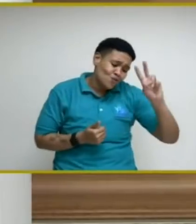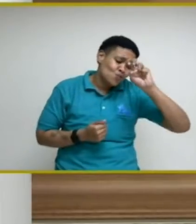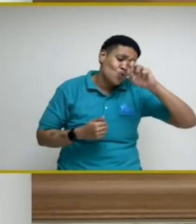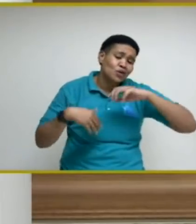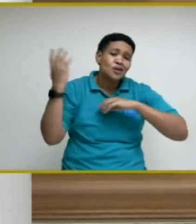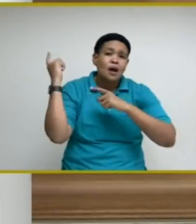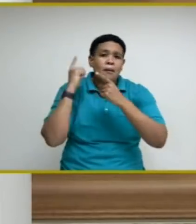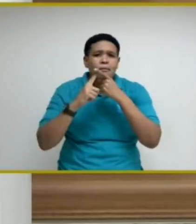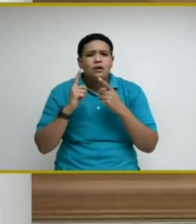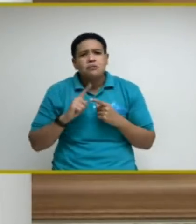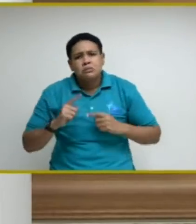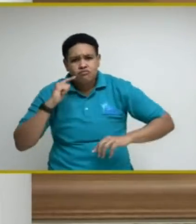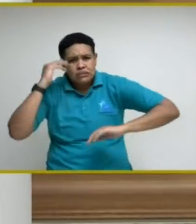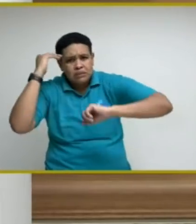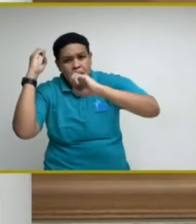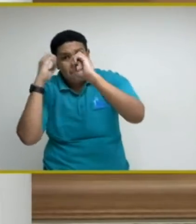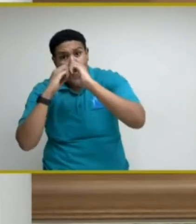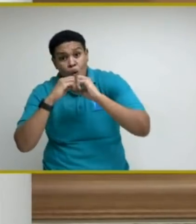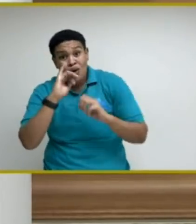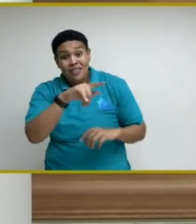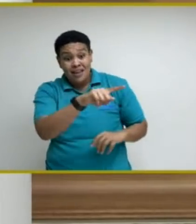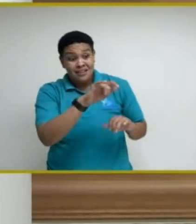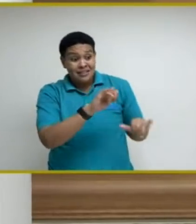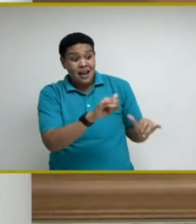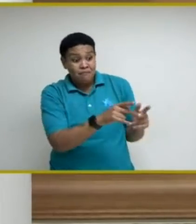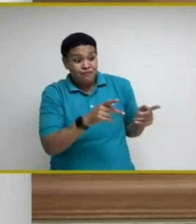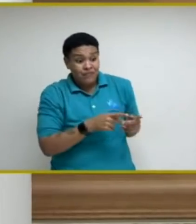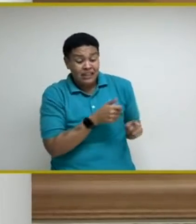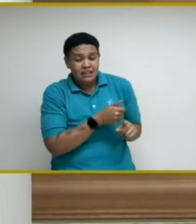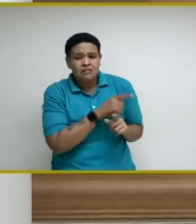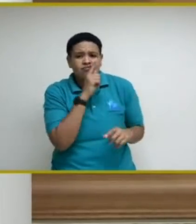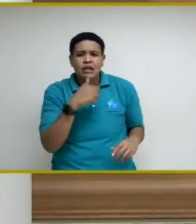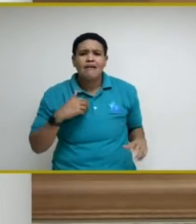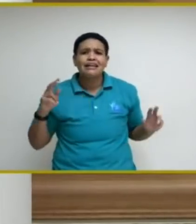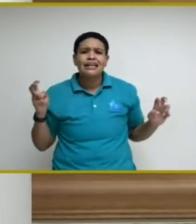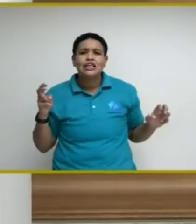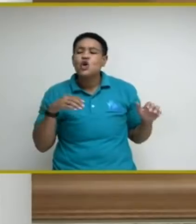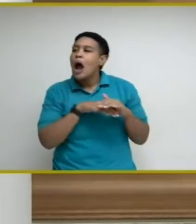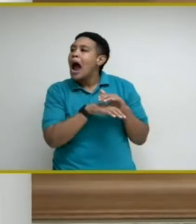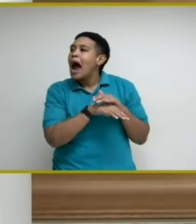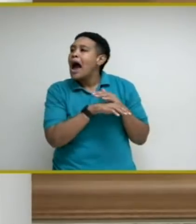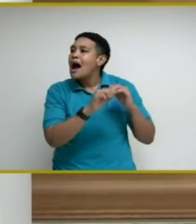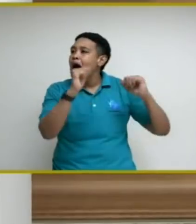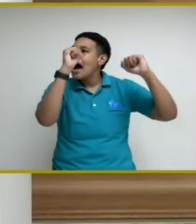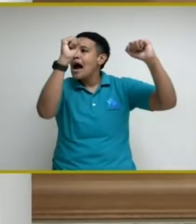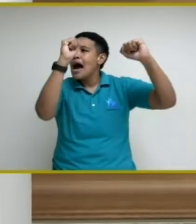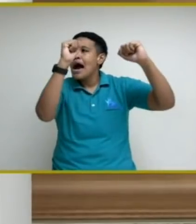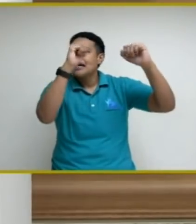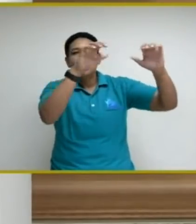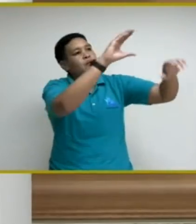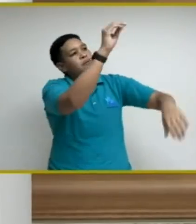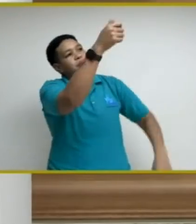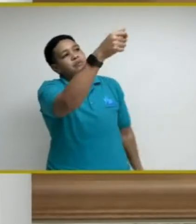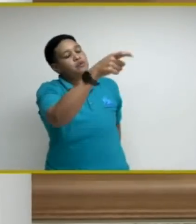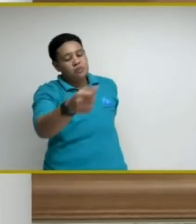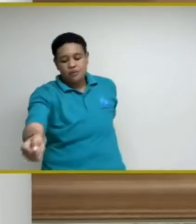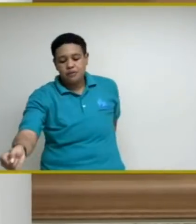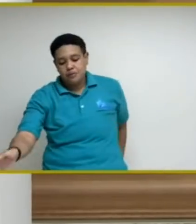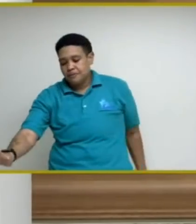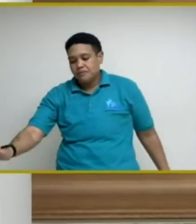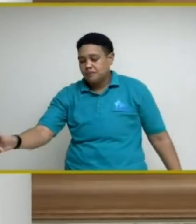to get more. That's because that very facility has had issues accessing from manufacturers.